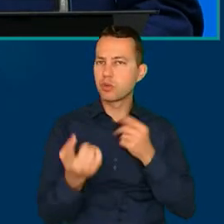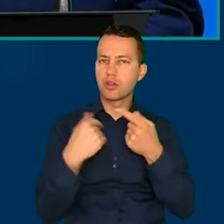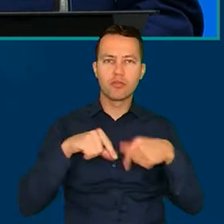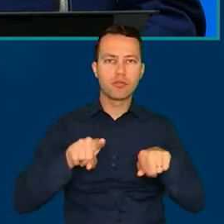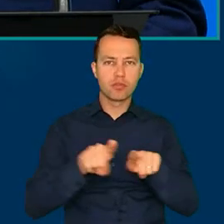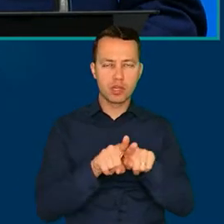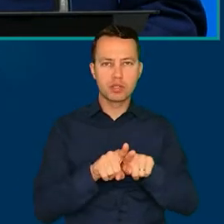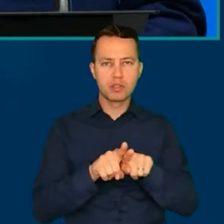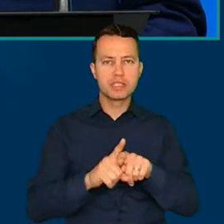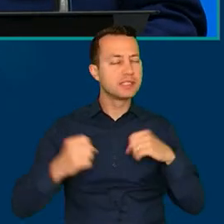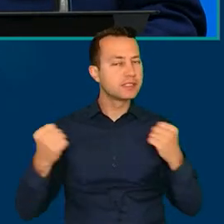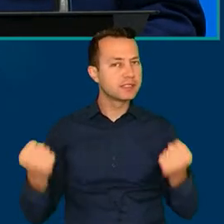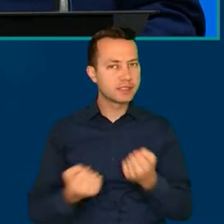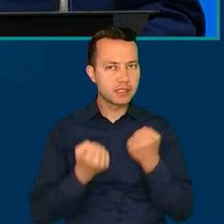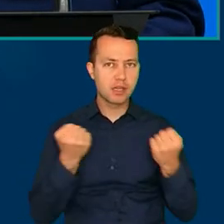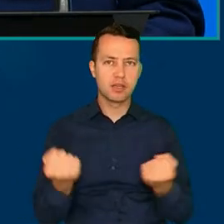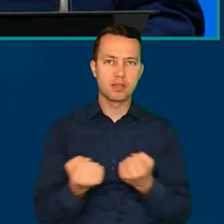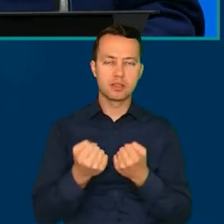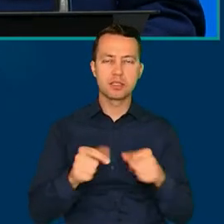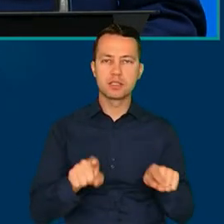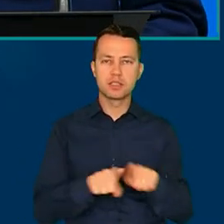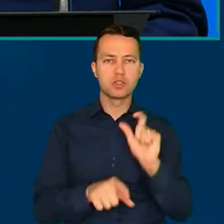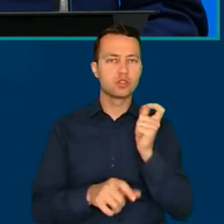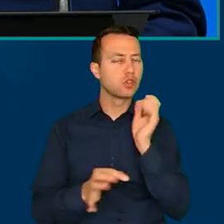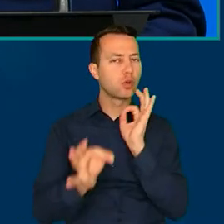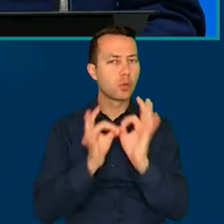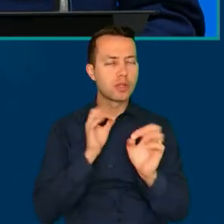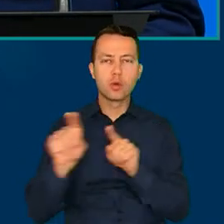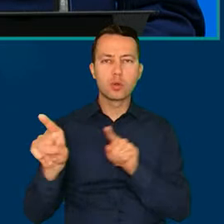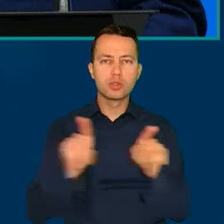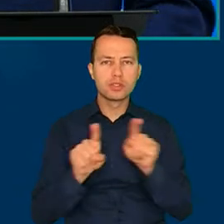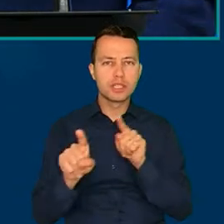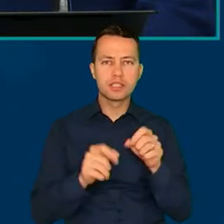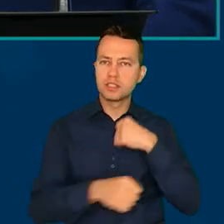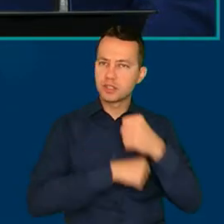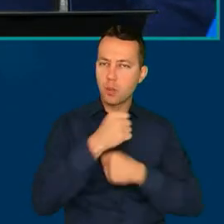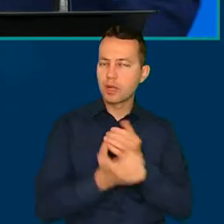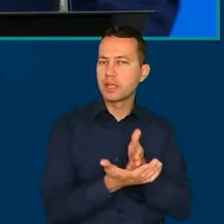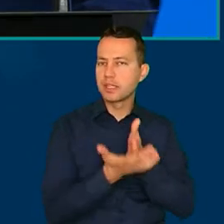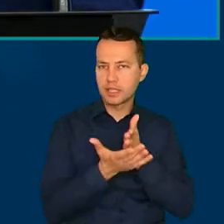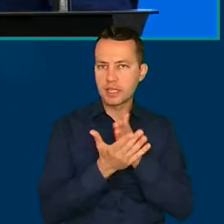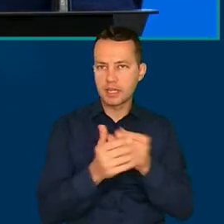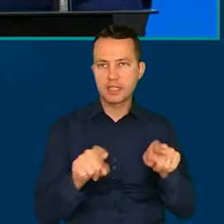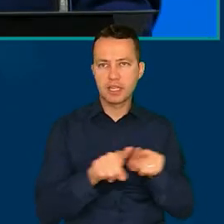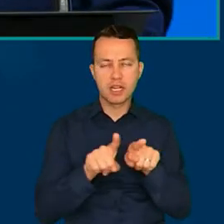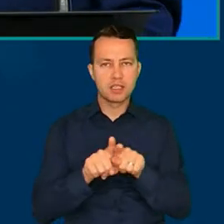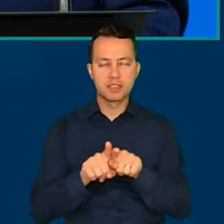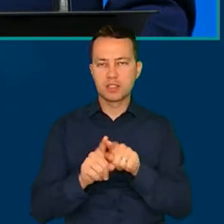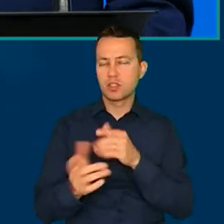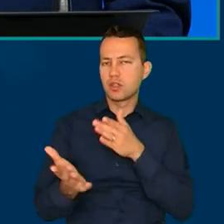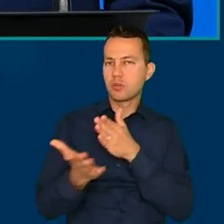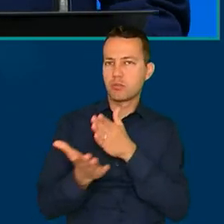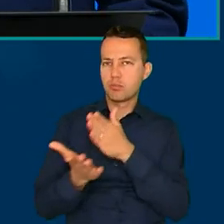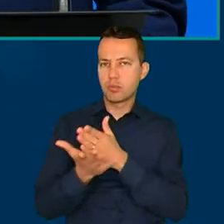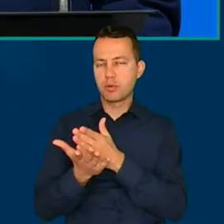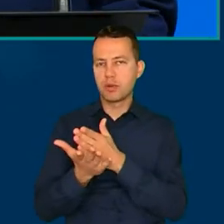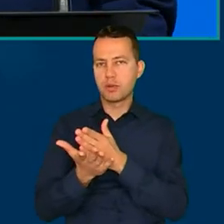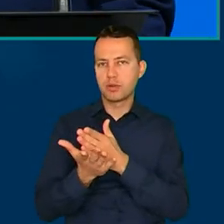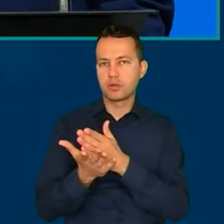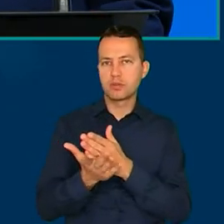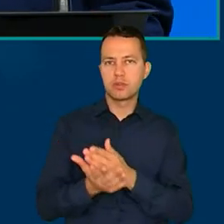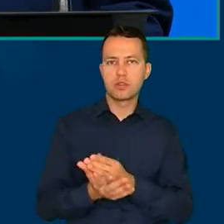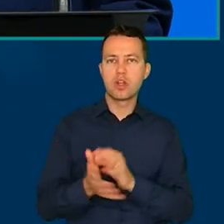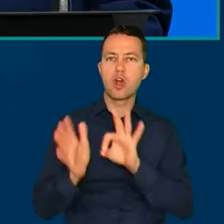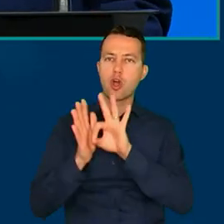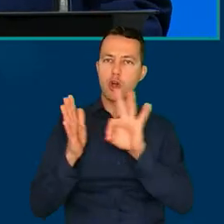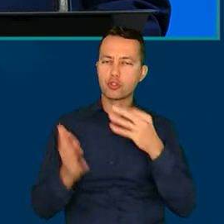undertaken in connection with due diligence, what remedial action means, and what